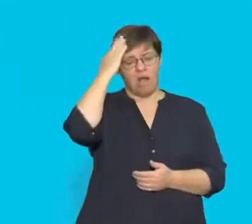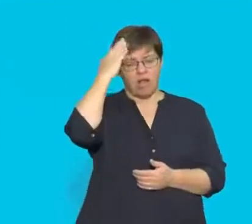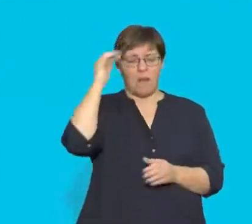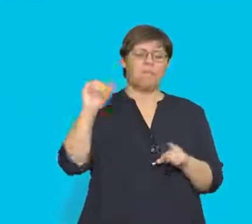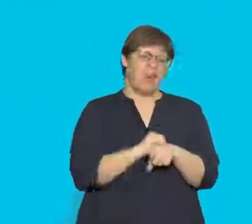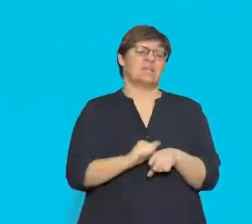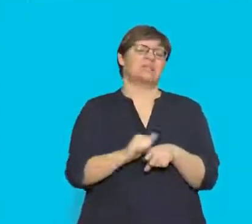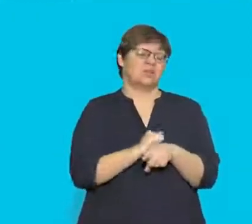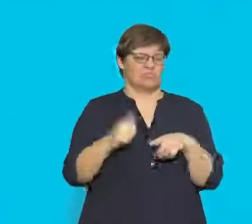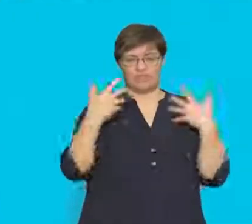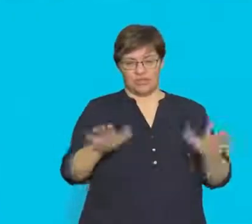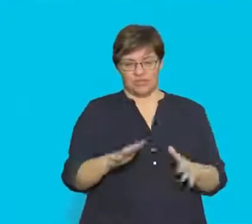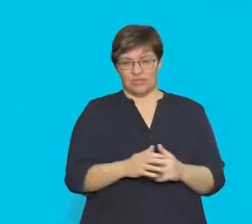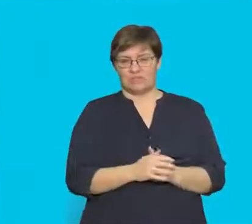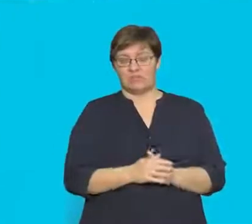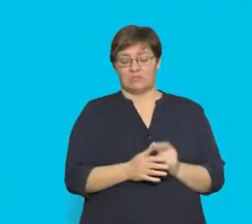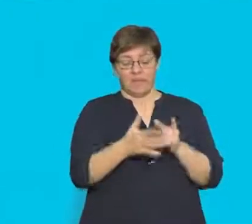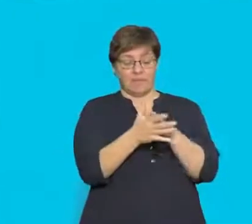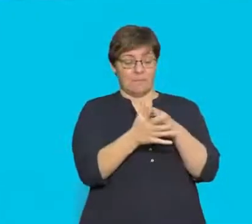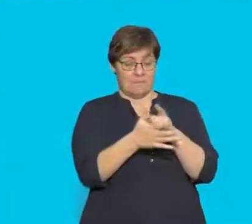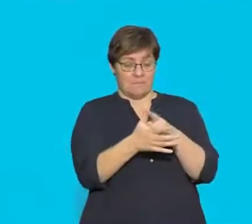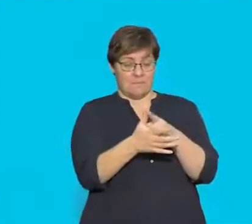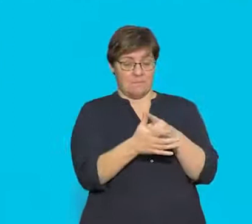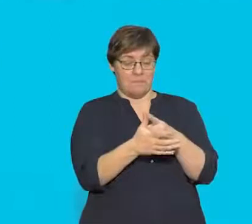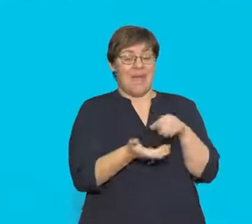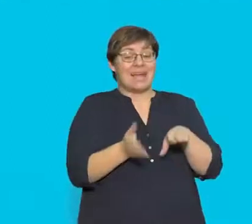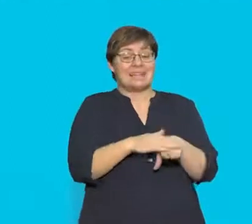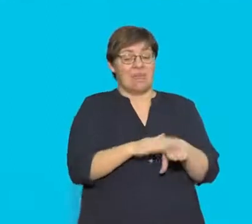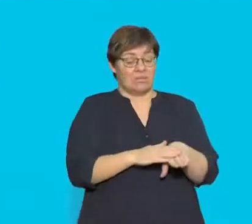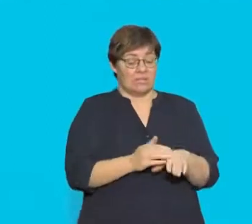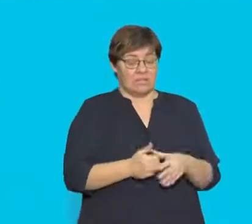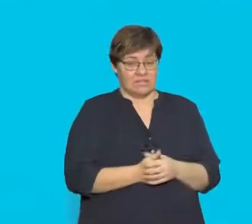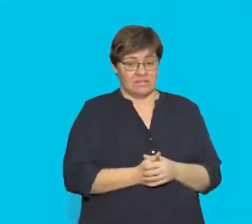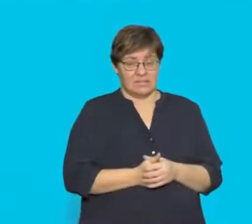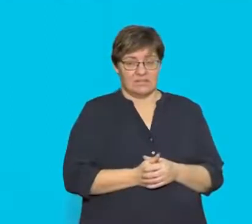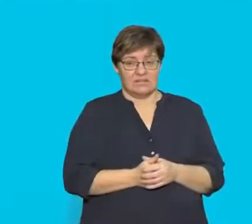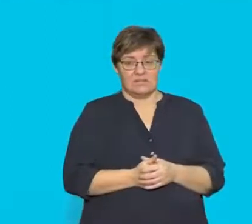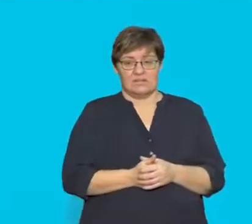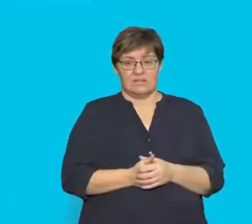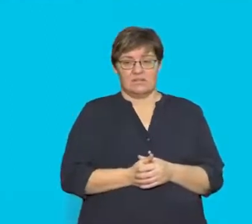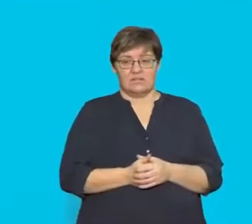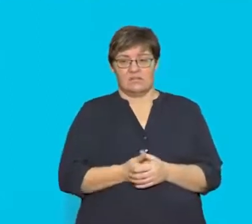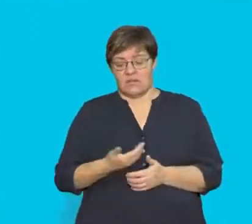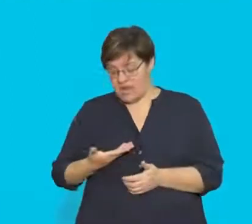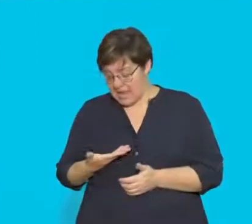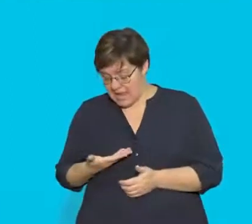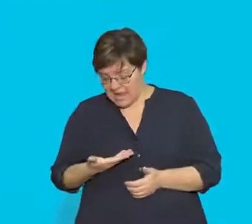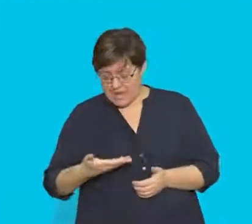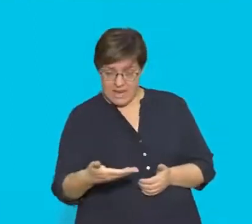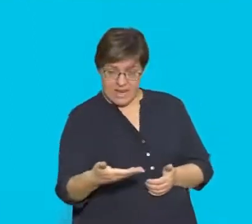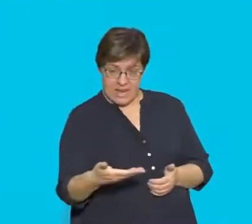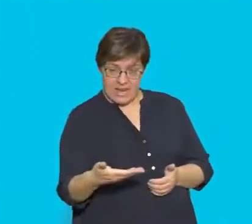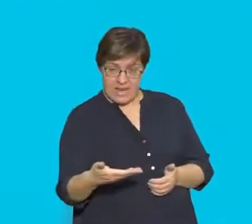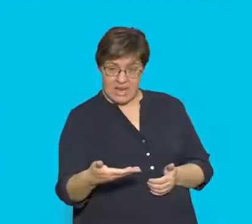getting lots of practice. Recognize the thumb points in the direction of the current. So into the board over here